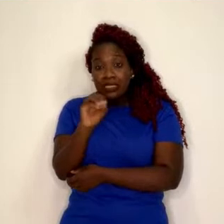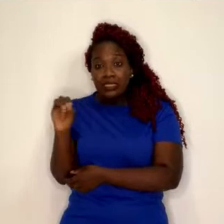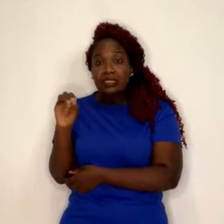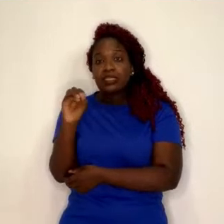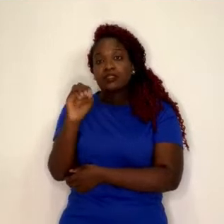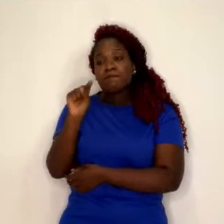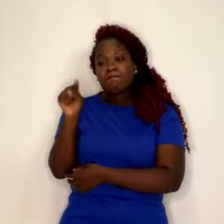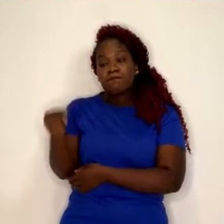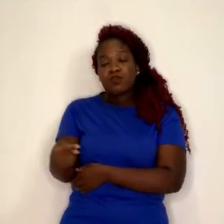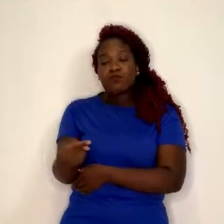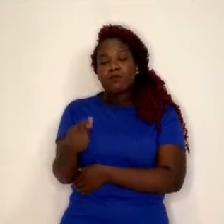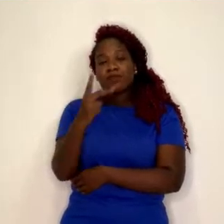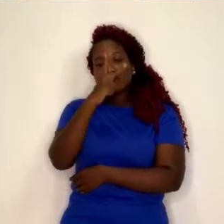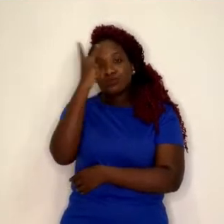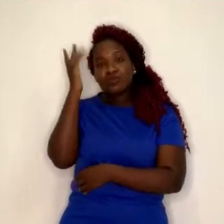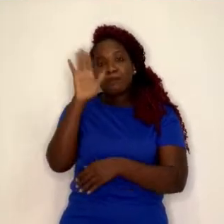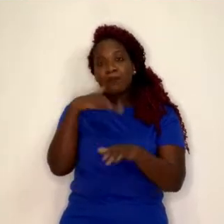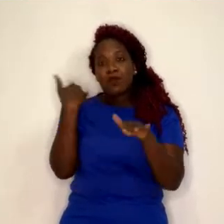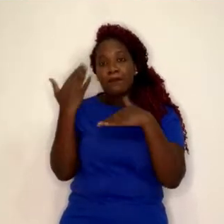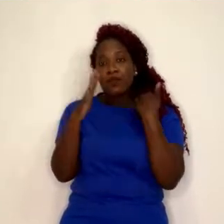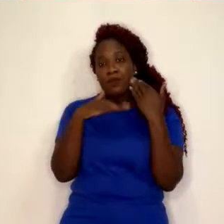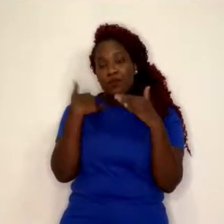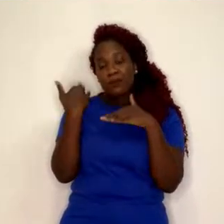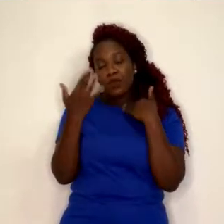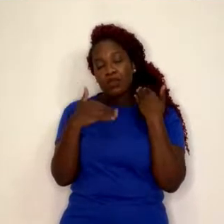been reaching over